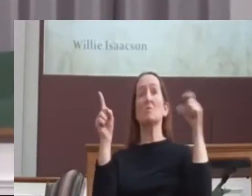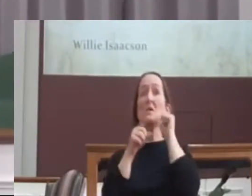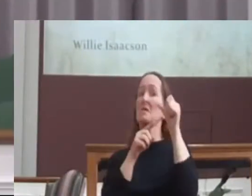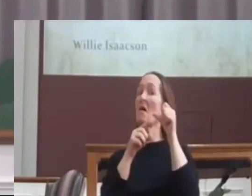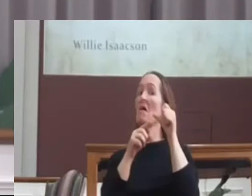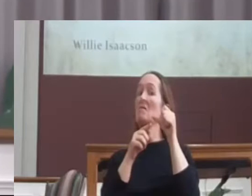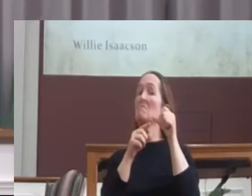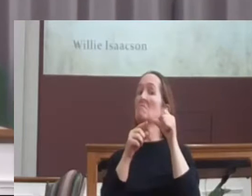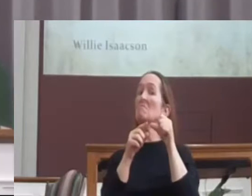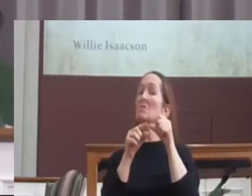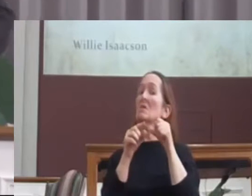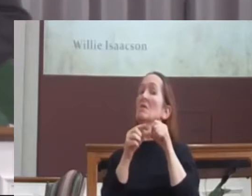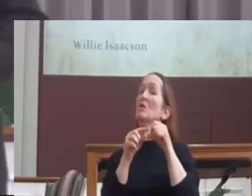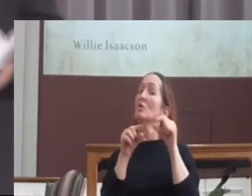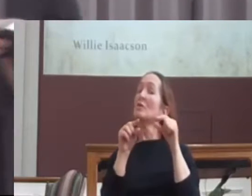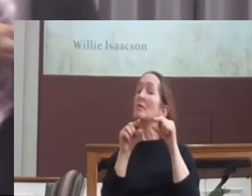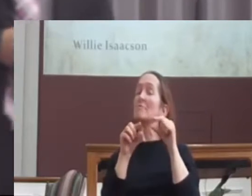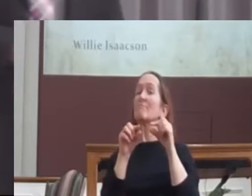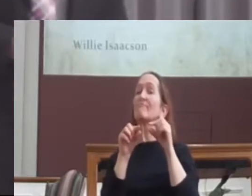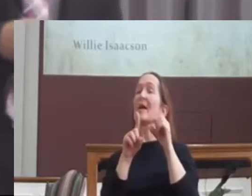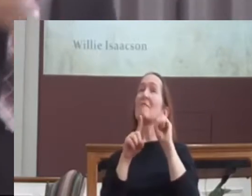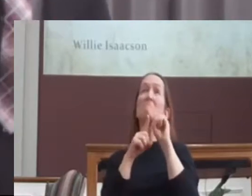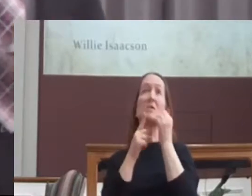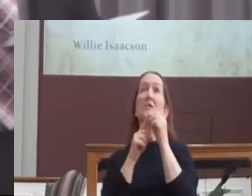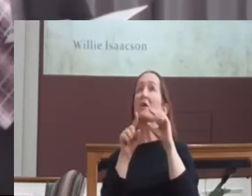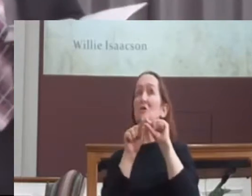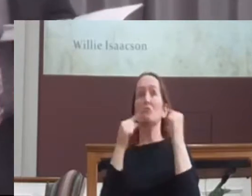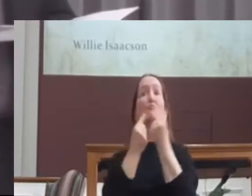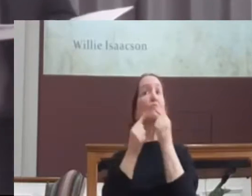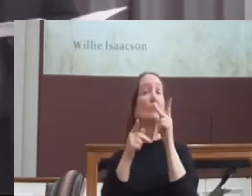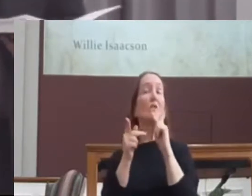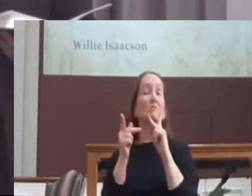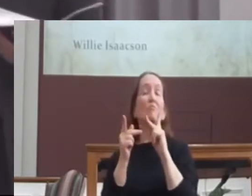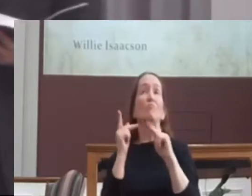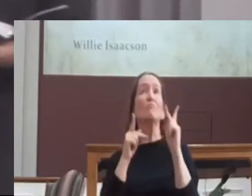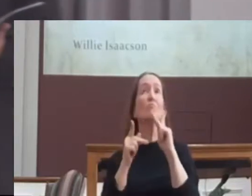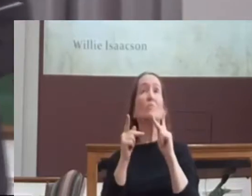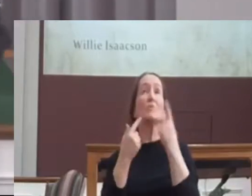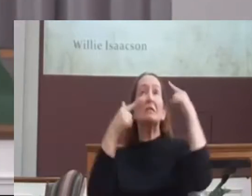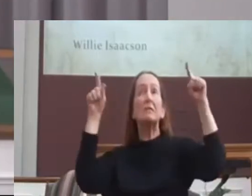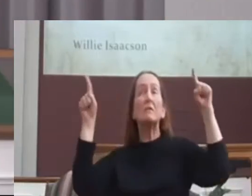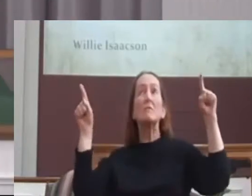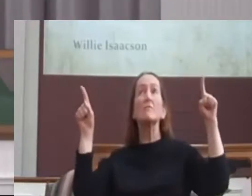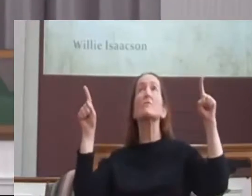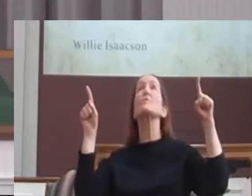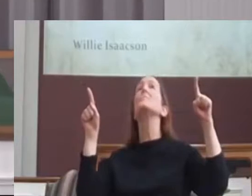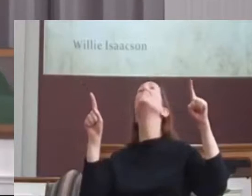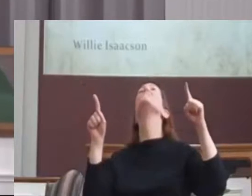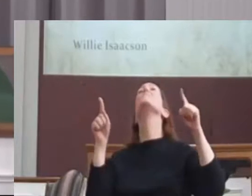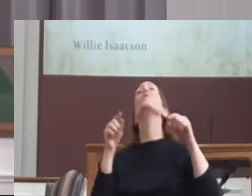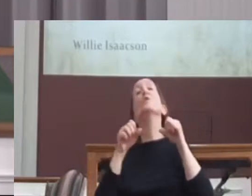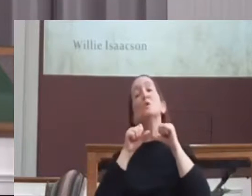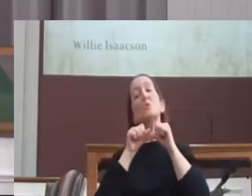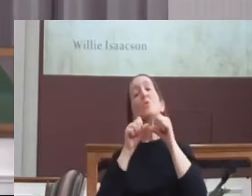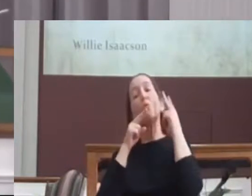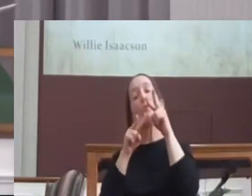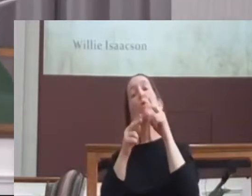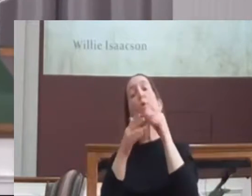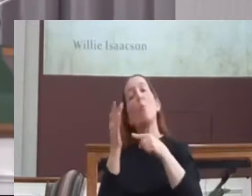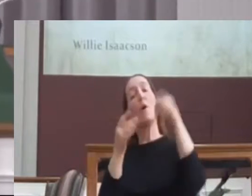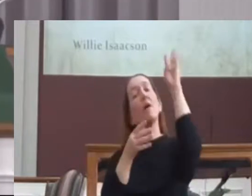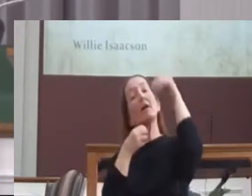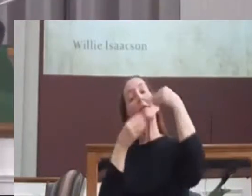work. It's not a society of one. And so as we continue our